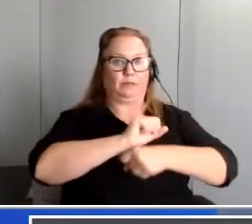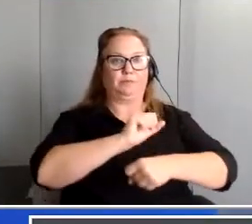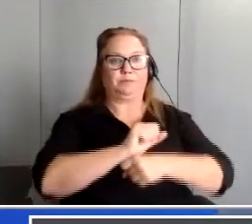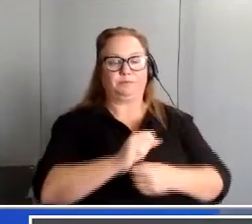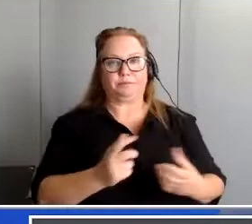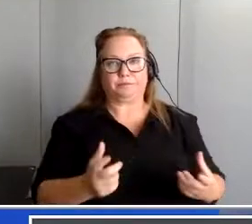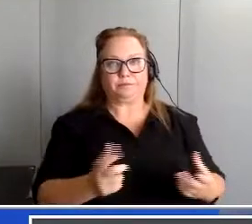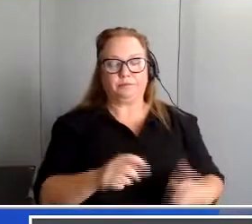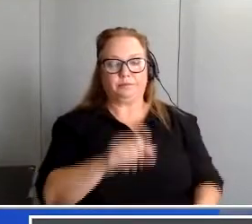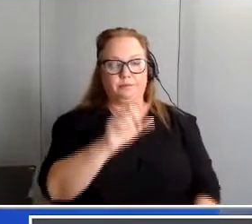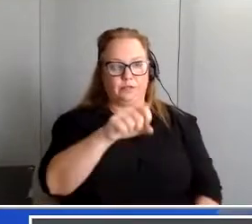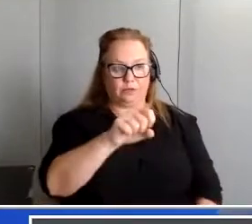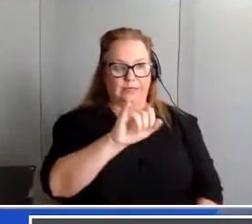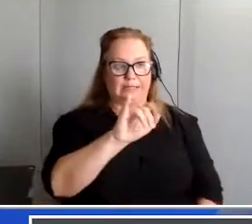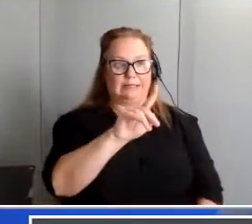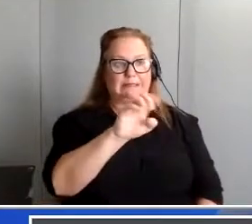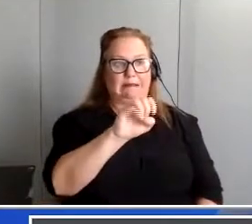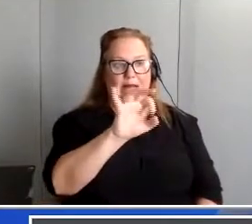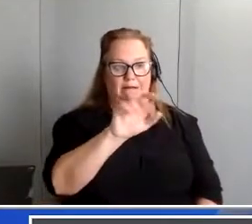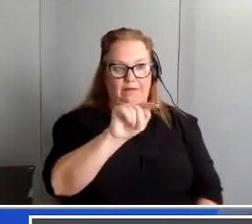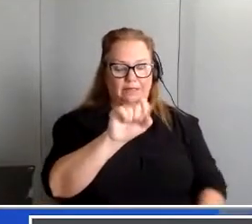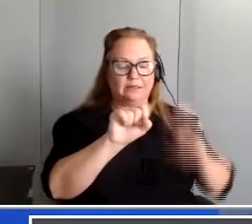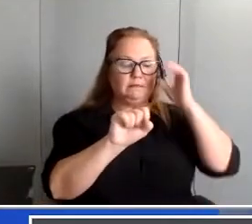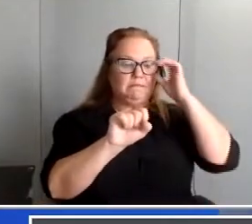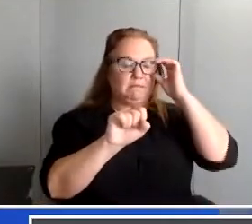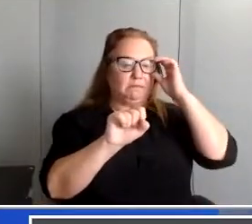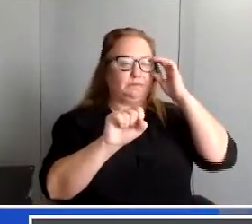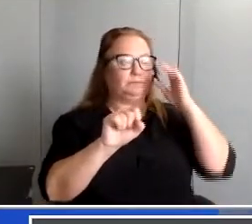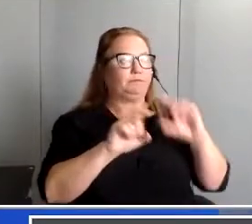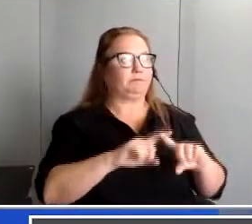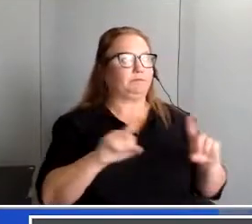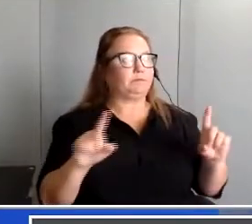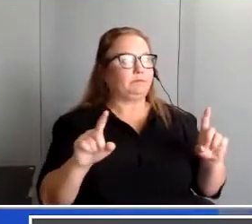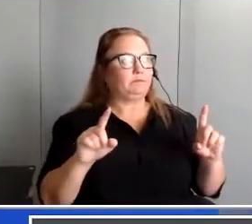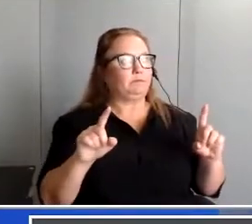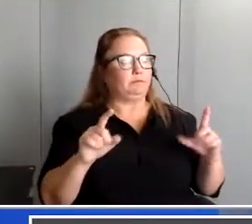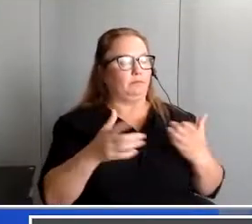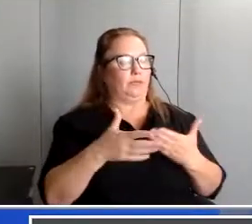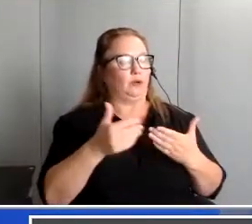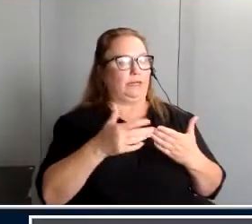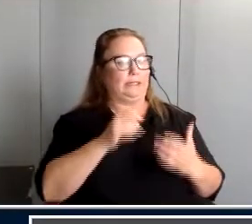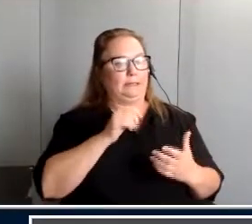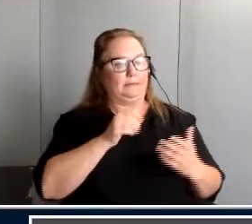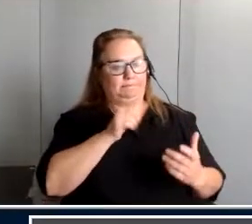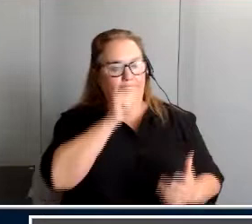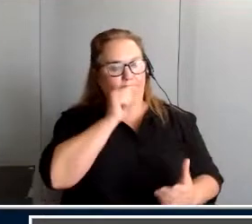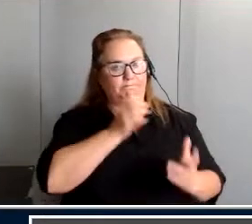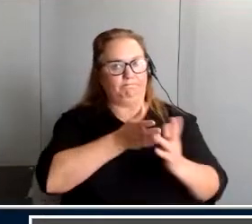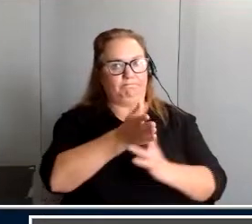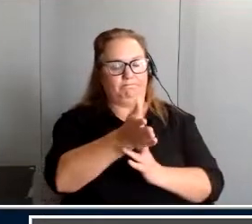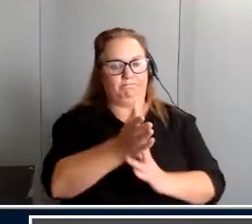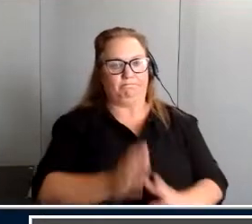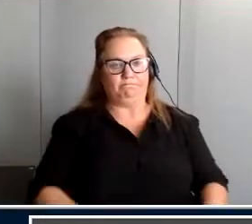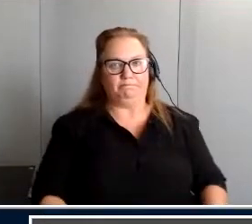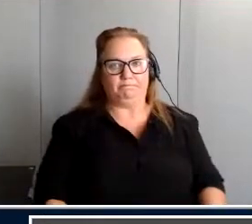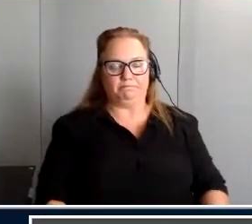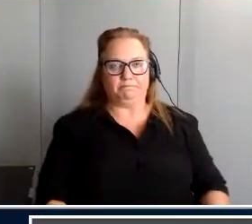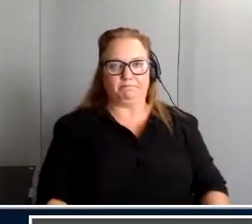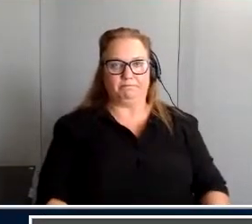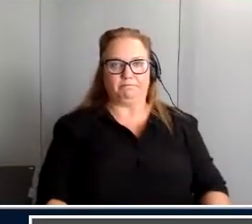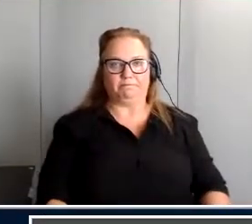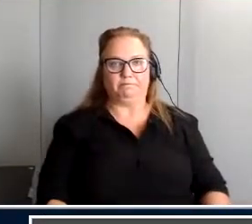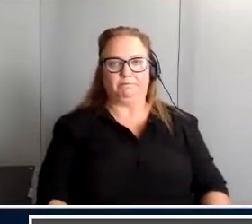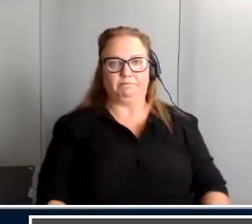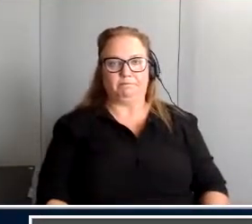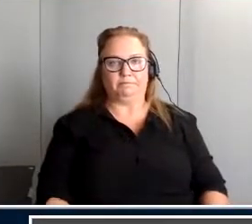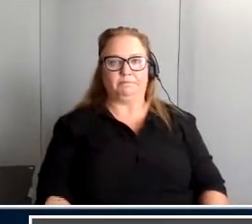there are side effects, but they're pretty easy to work through. All right, few more questions.